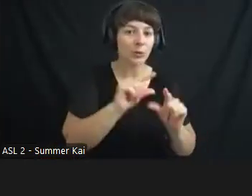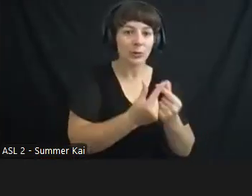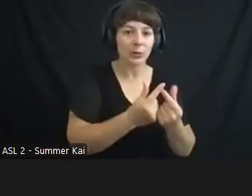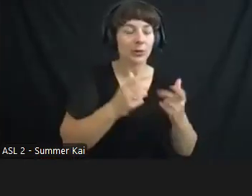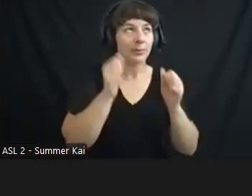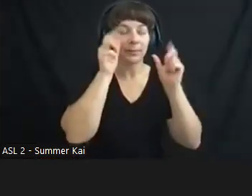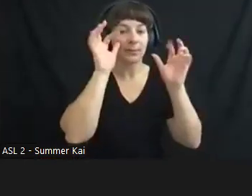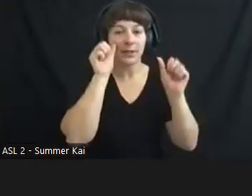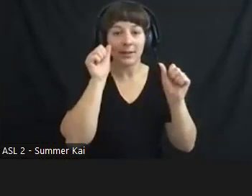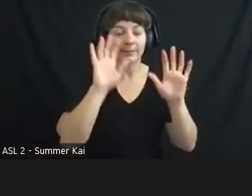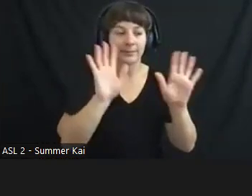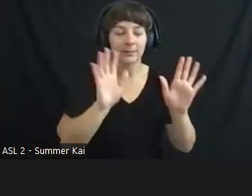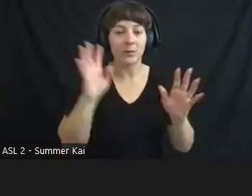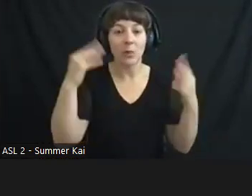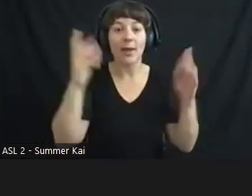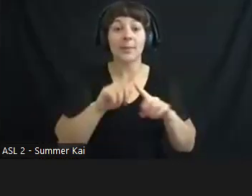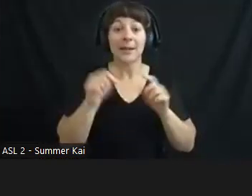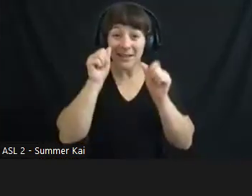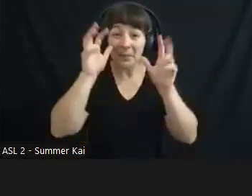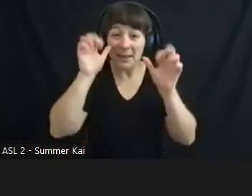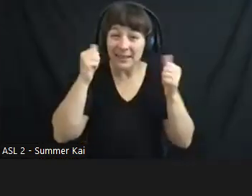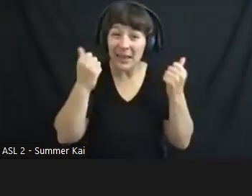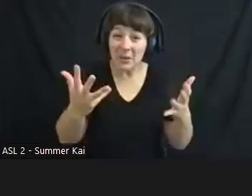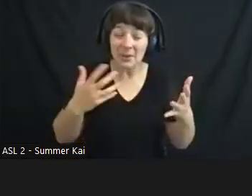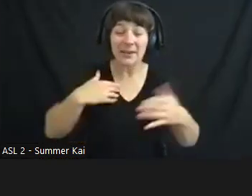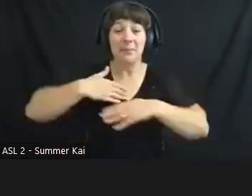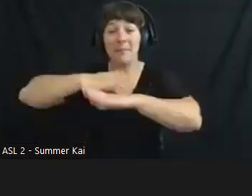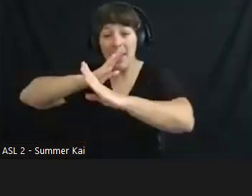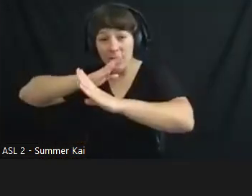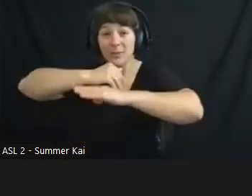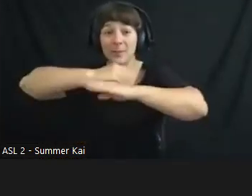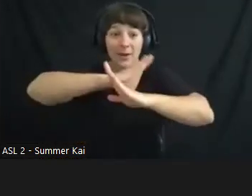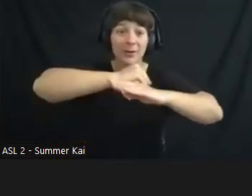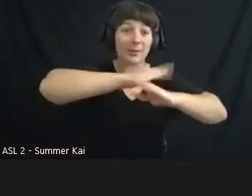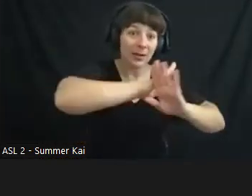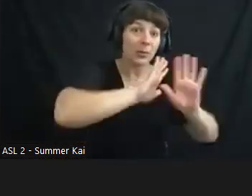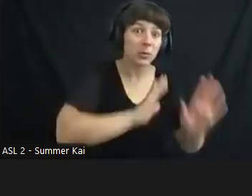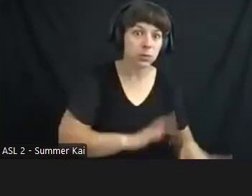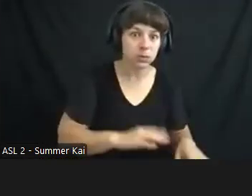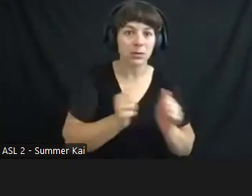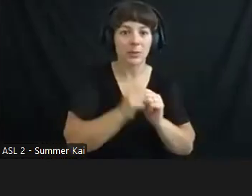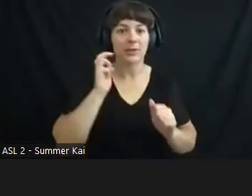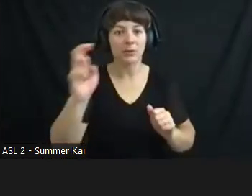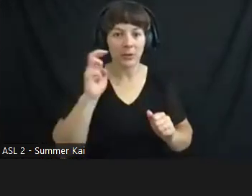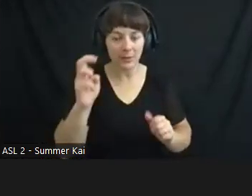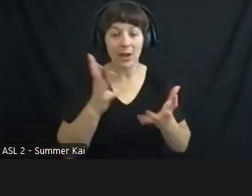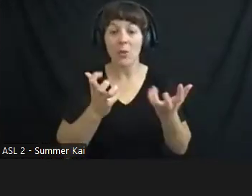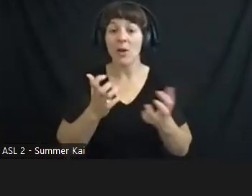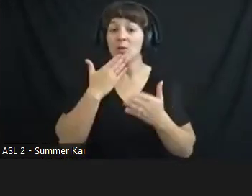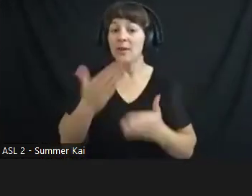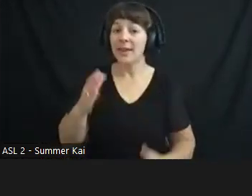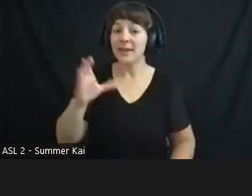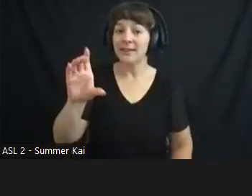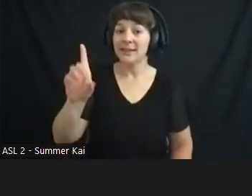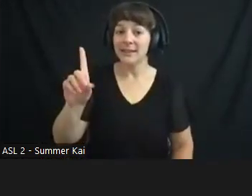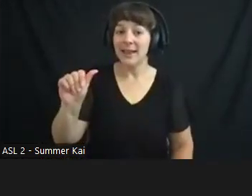amazing to me, the numerous barriers that are in place. I want to thank CDA for their role in the master plan for